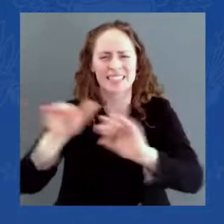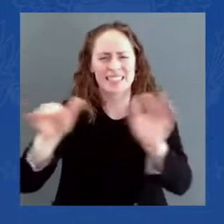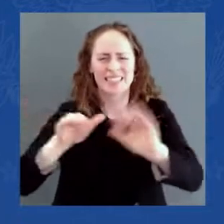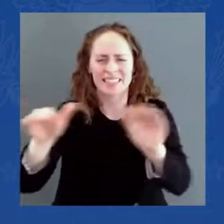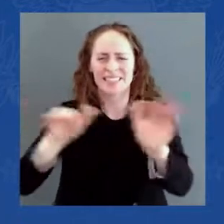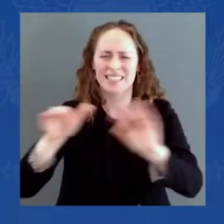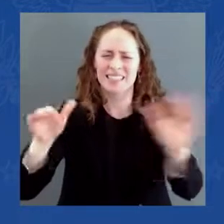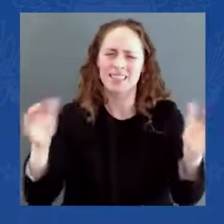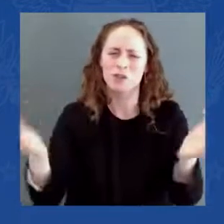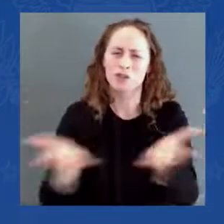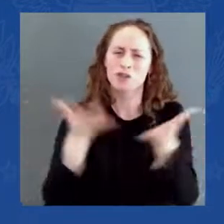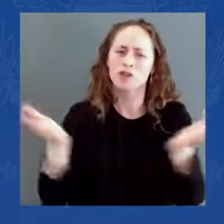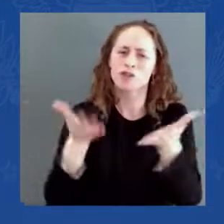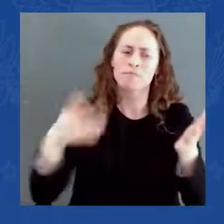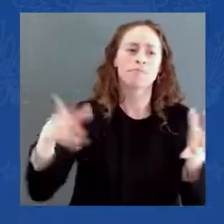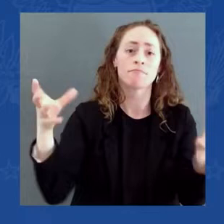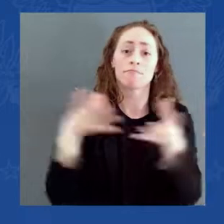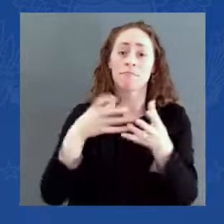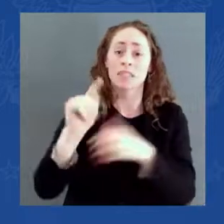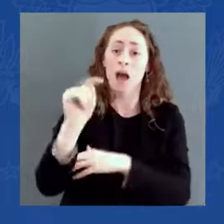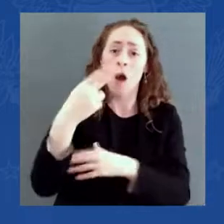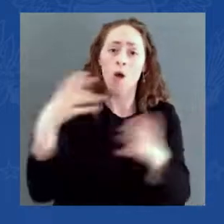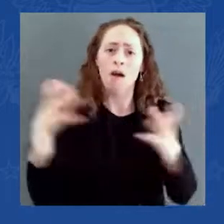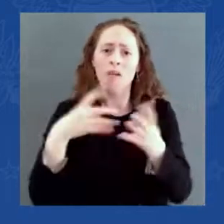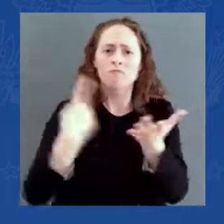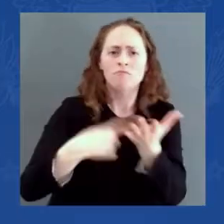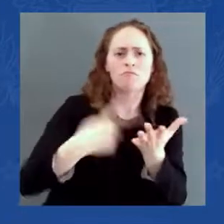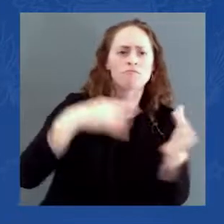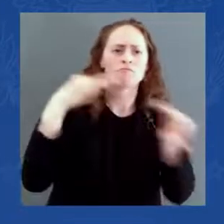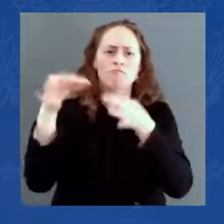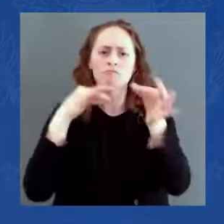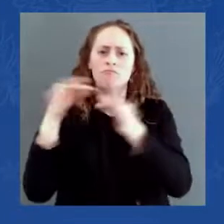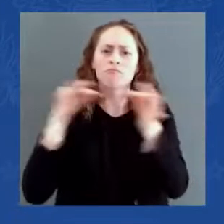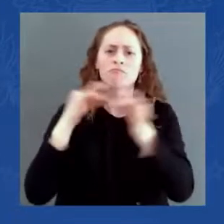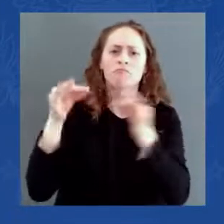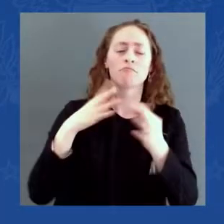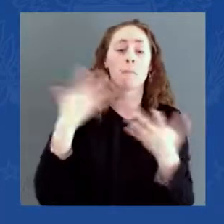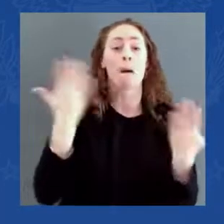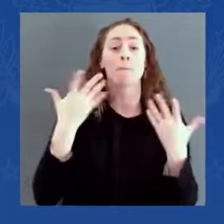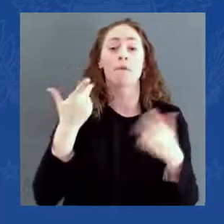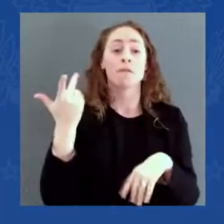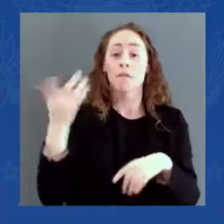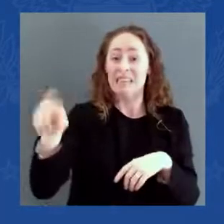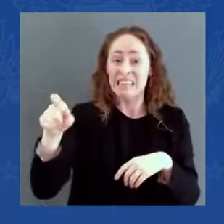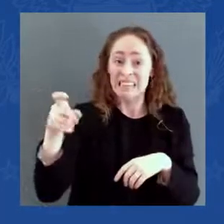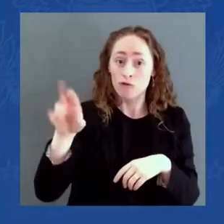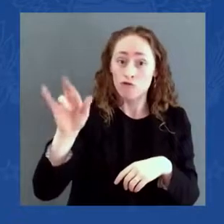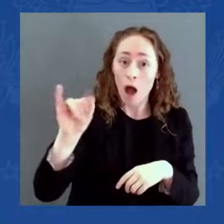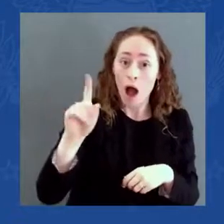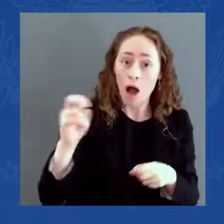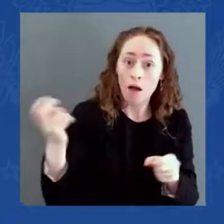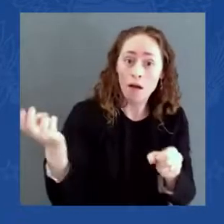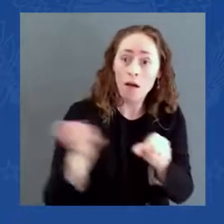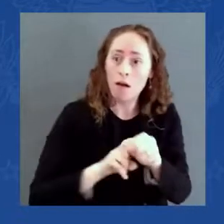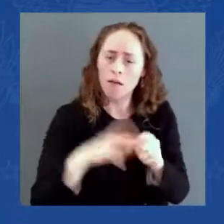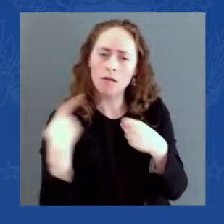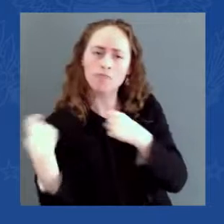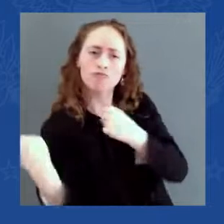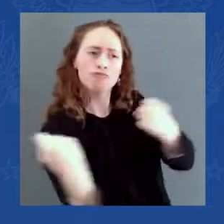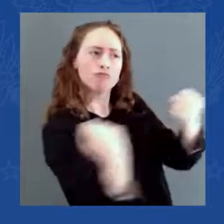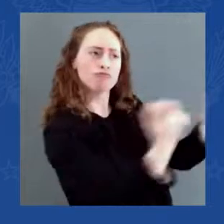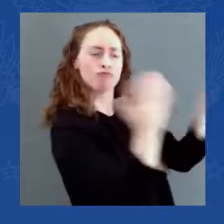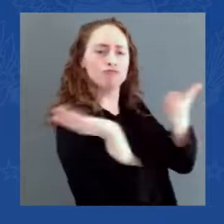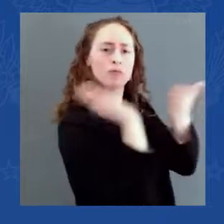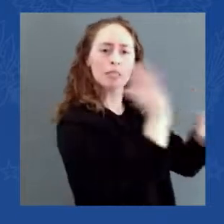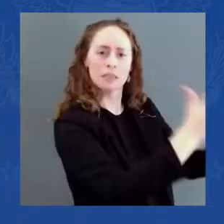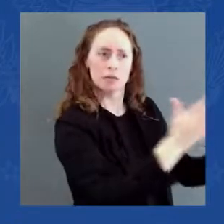arrange rides for seniors to get their booster shots. And so that will all be coming. My administration also